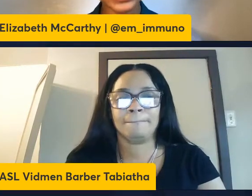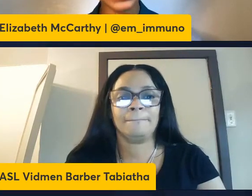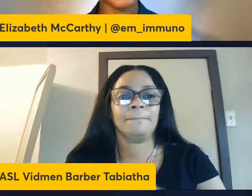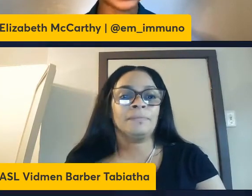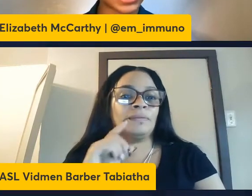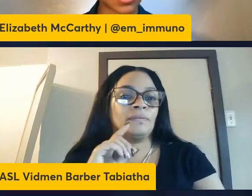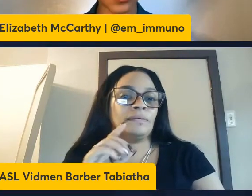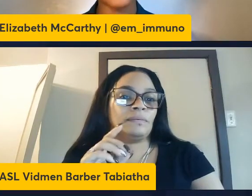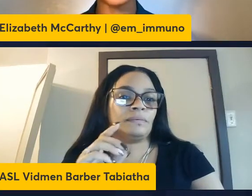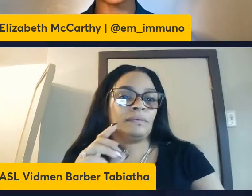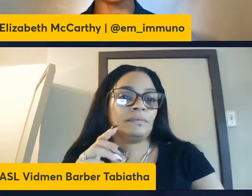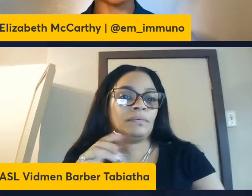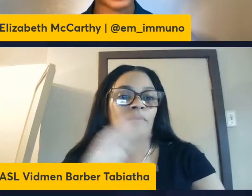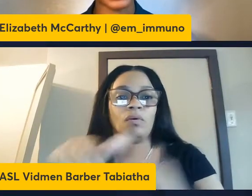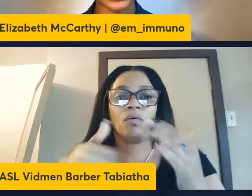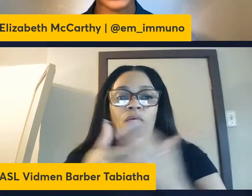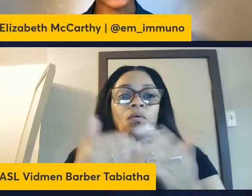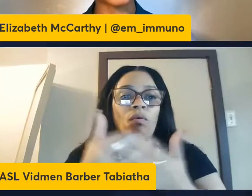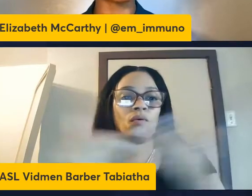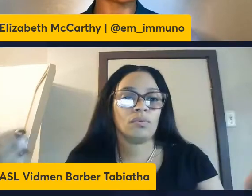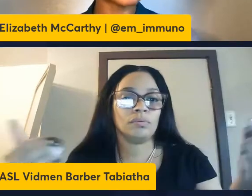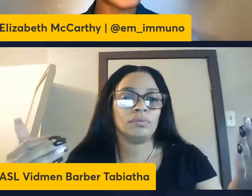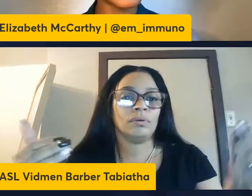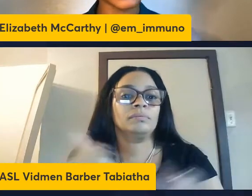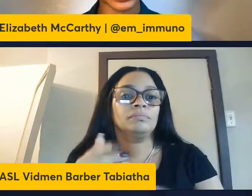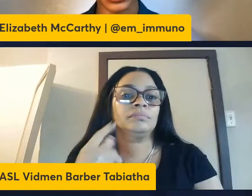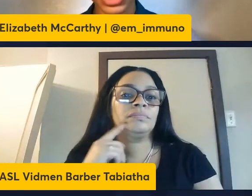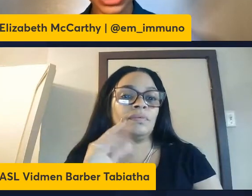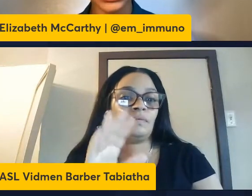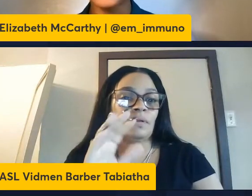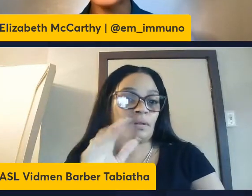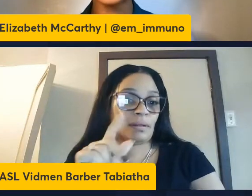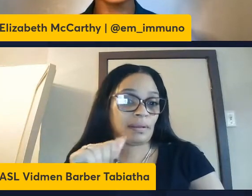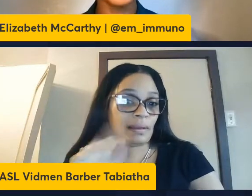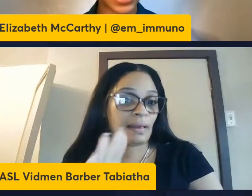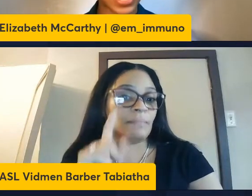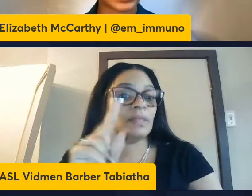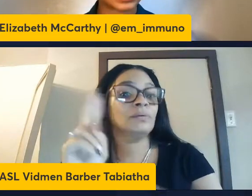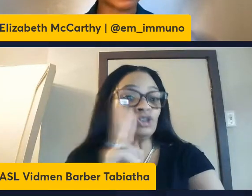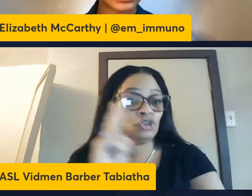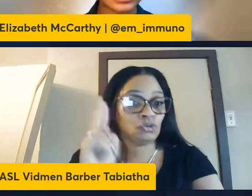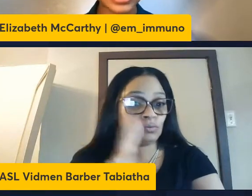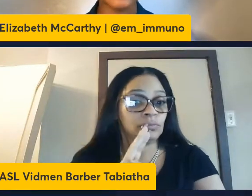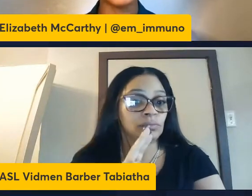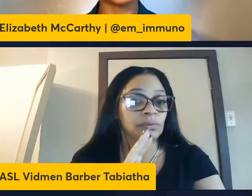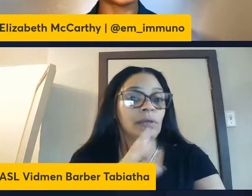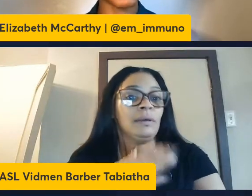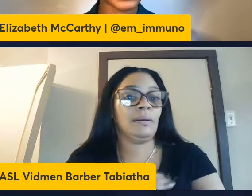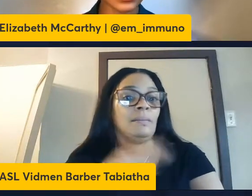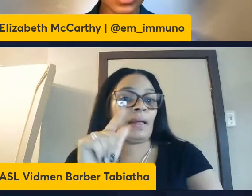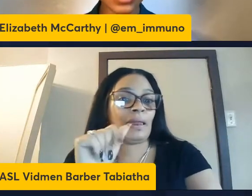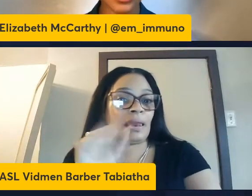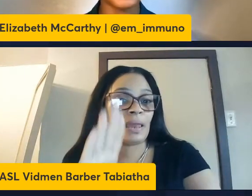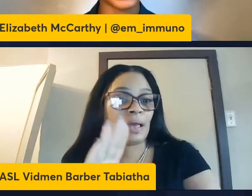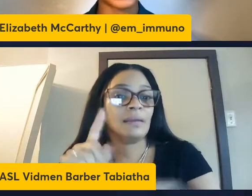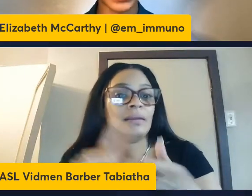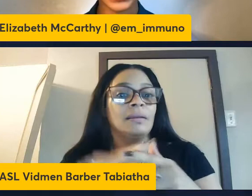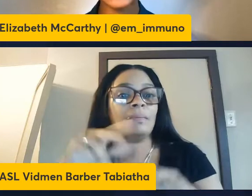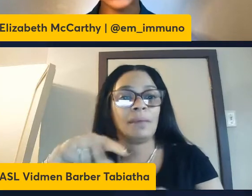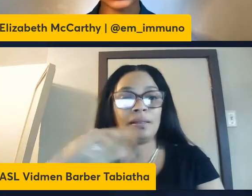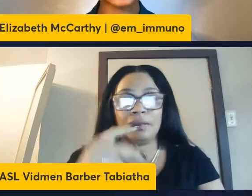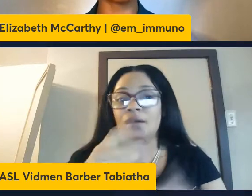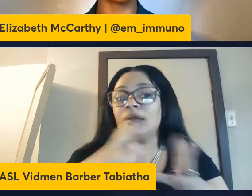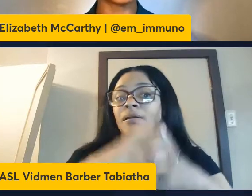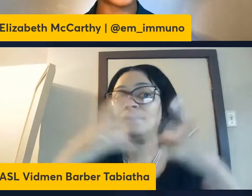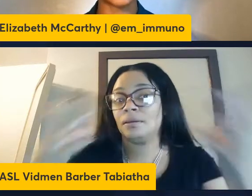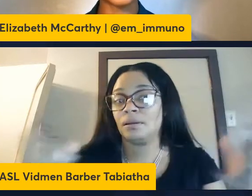resolution microscopy, and all of their pipelines were in MATLAB. So that's what she used. And in my lab, we used Python a lot because it